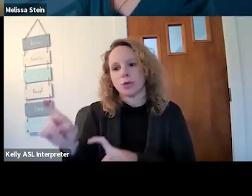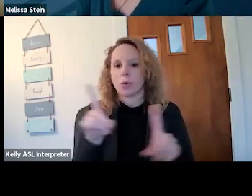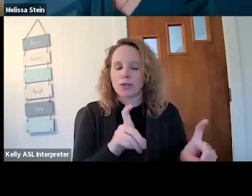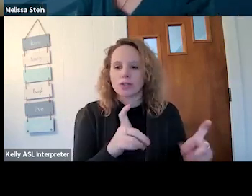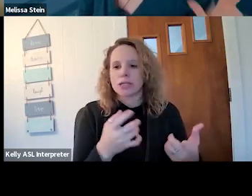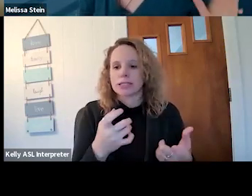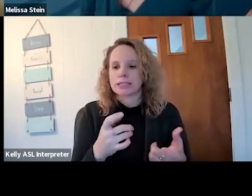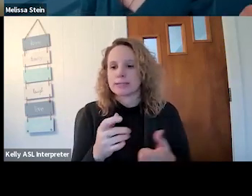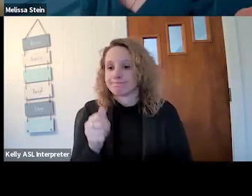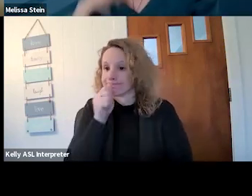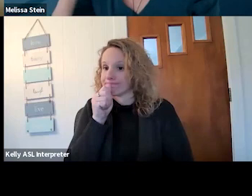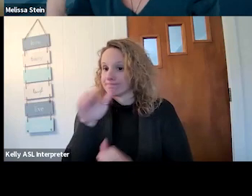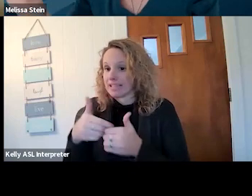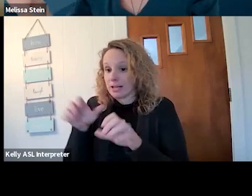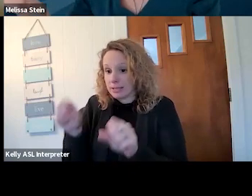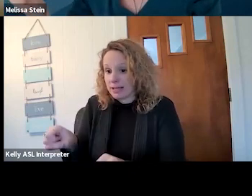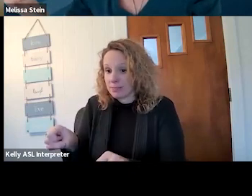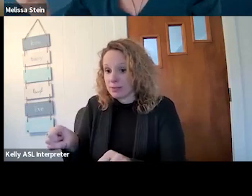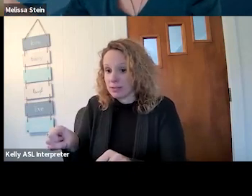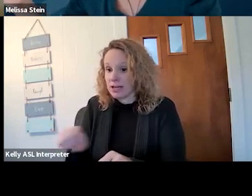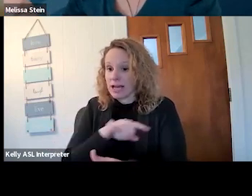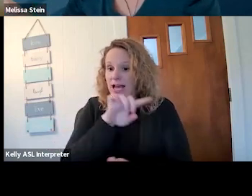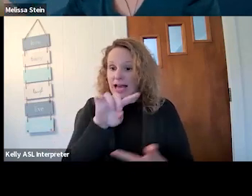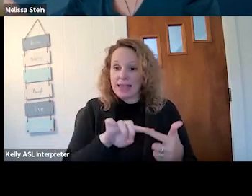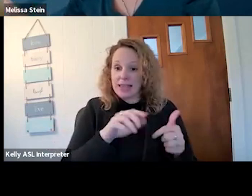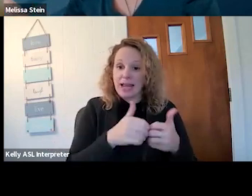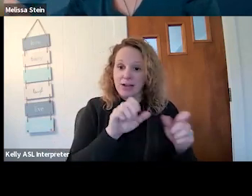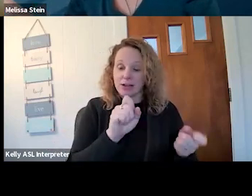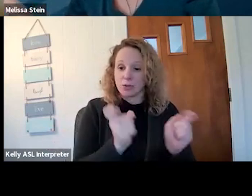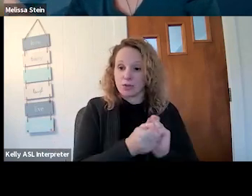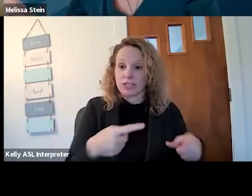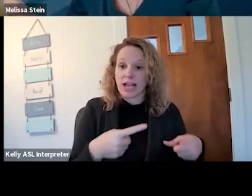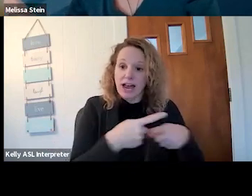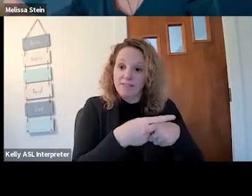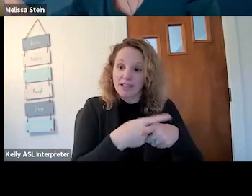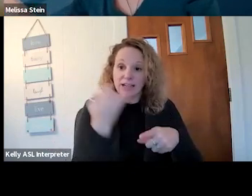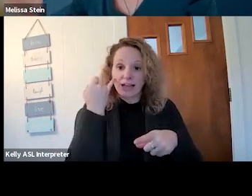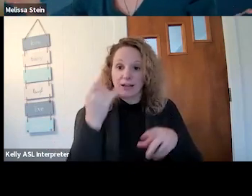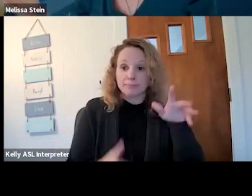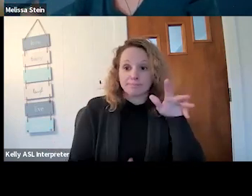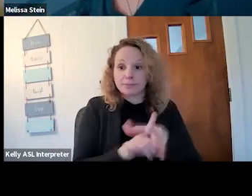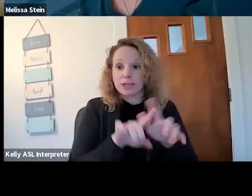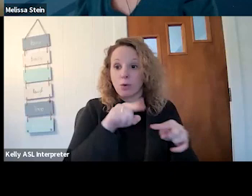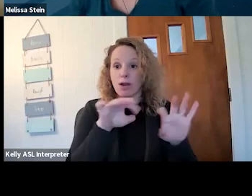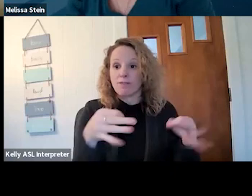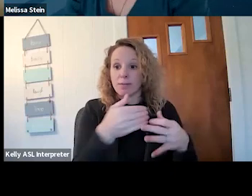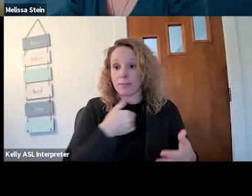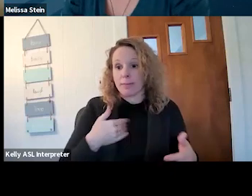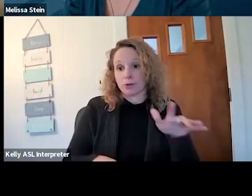ensure confidentiality where needed, and then two, how might you address conflict if it arises when a family member shows